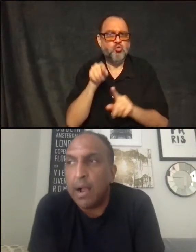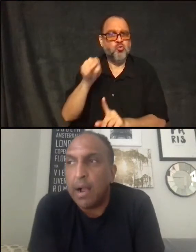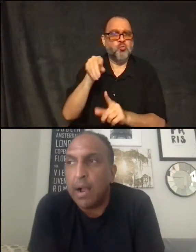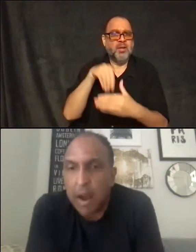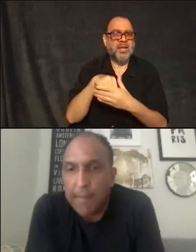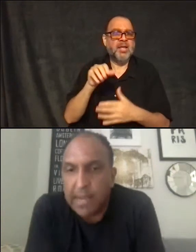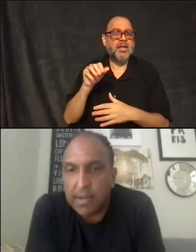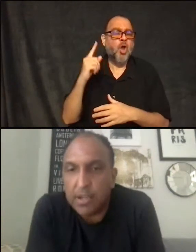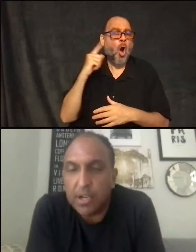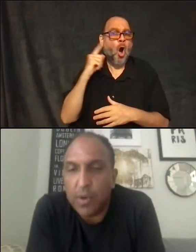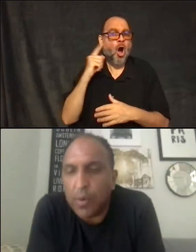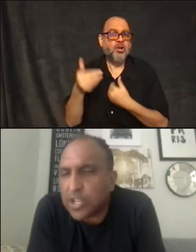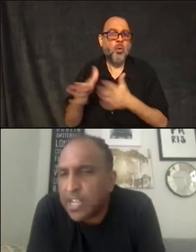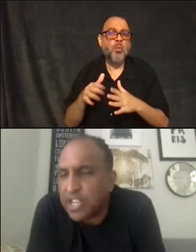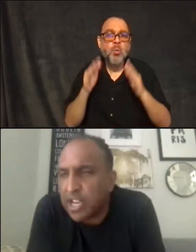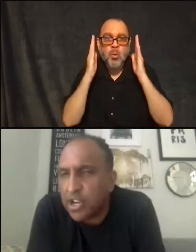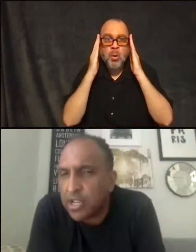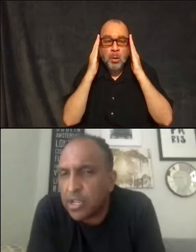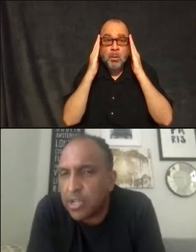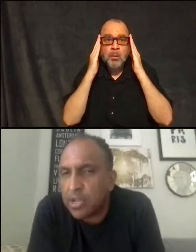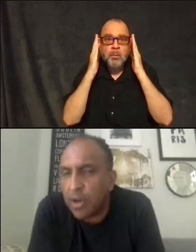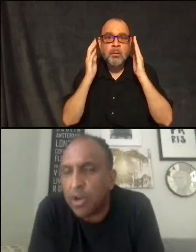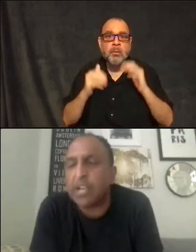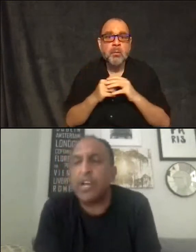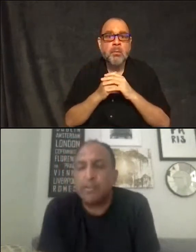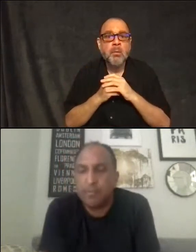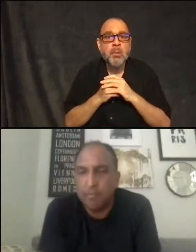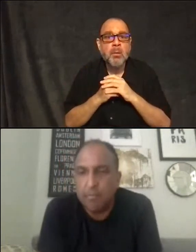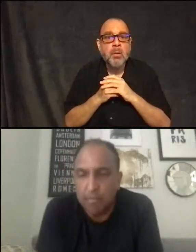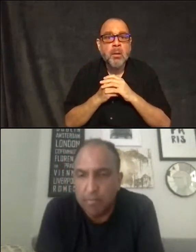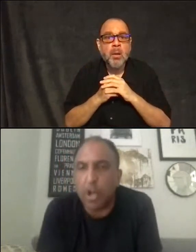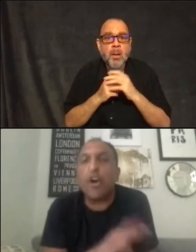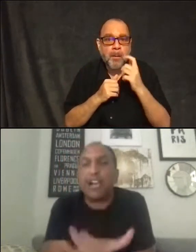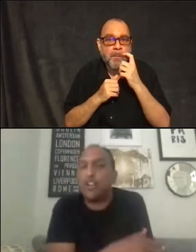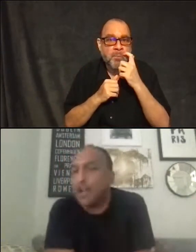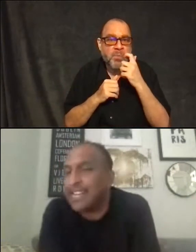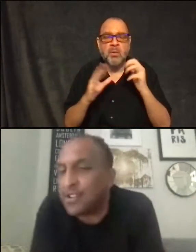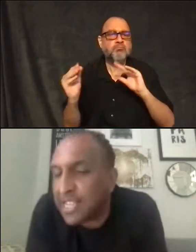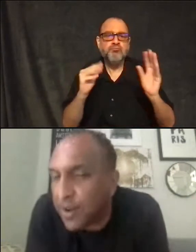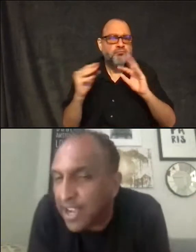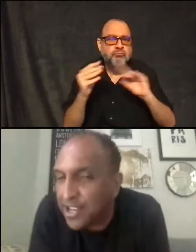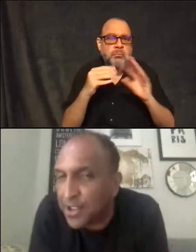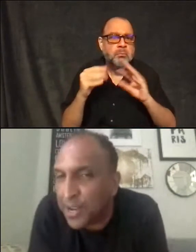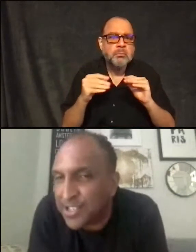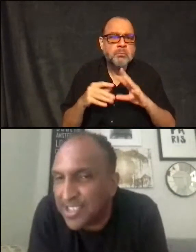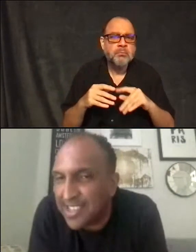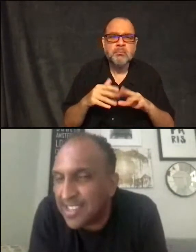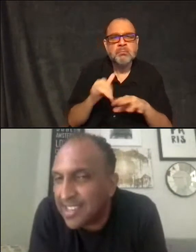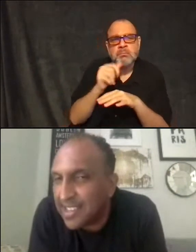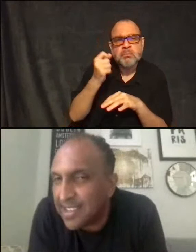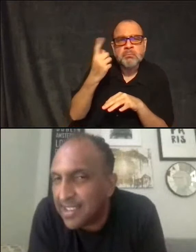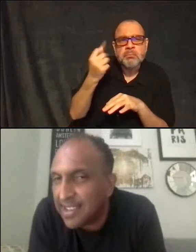So on Twitter Spaces. What was the question? Okay, go ahead. I feel like, go ahead. I didn't understand